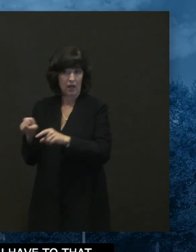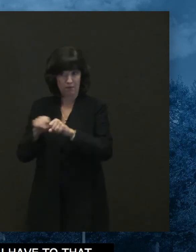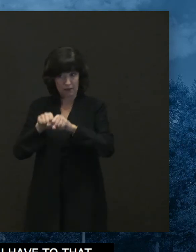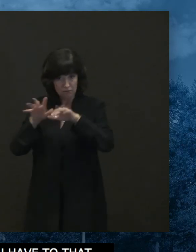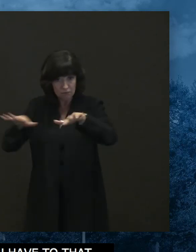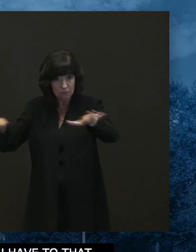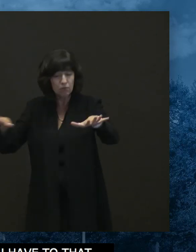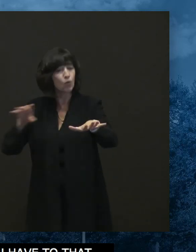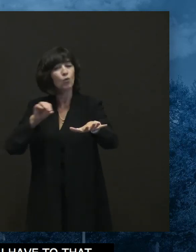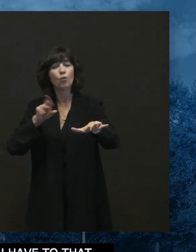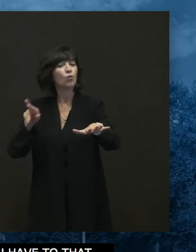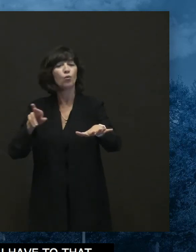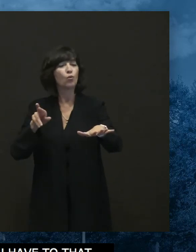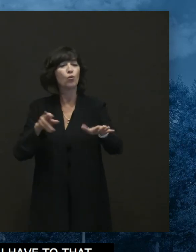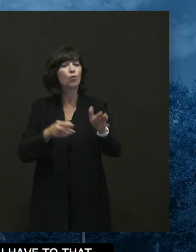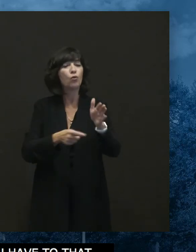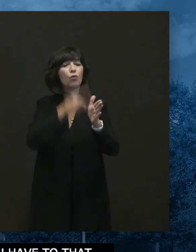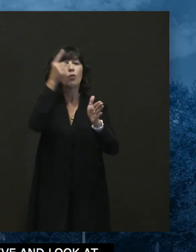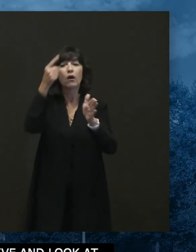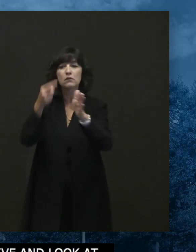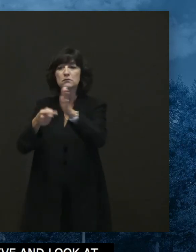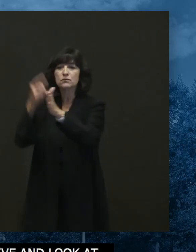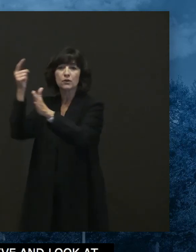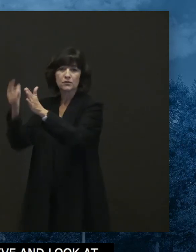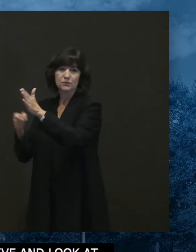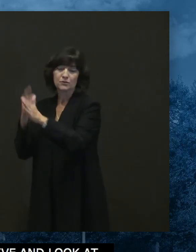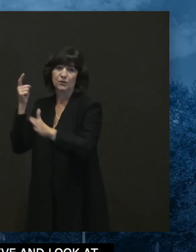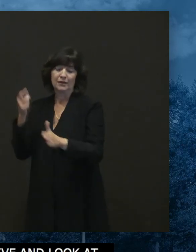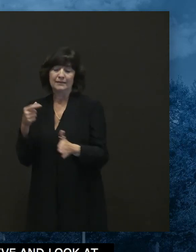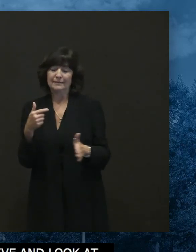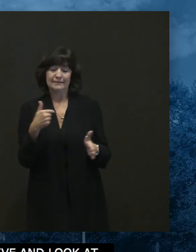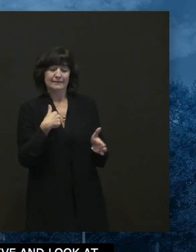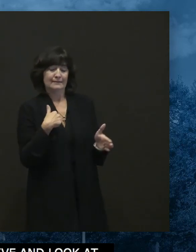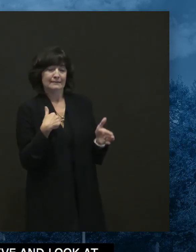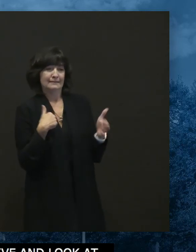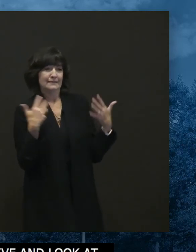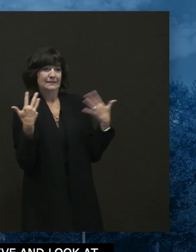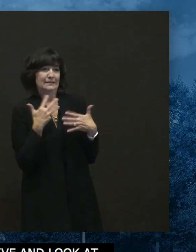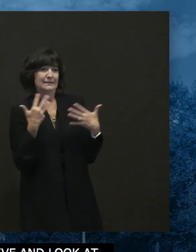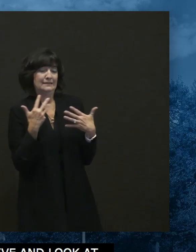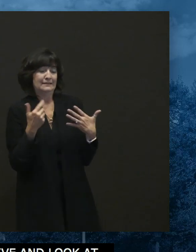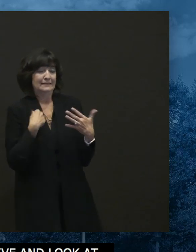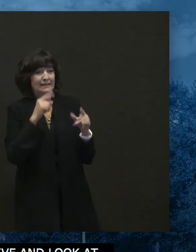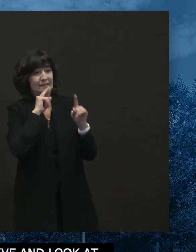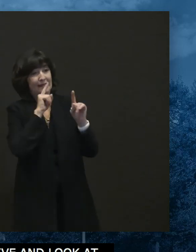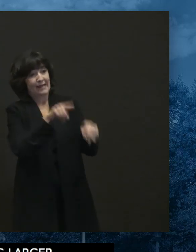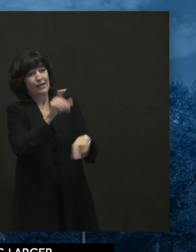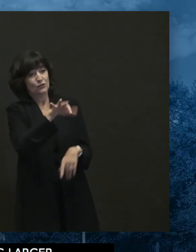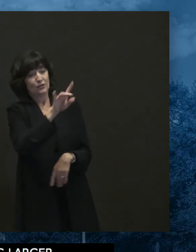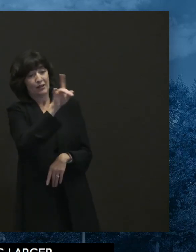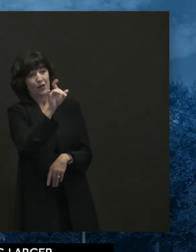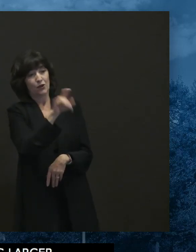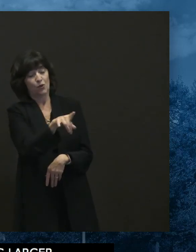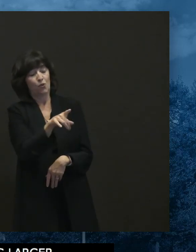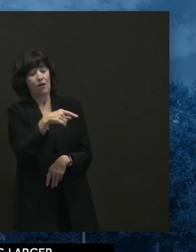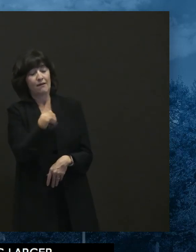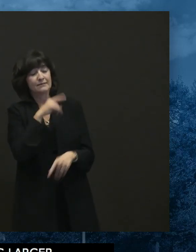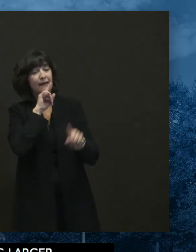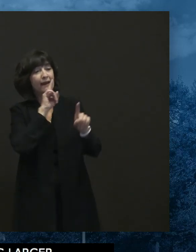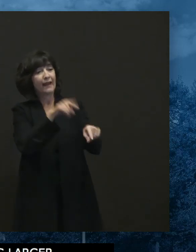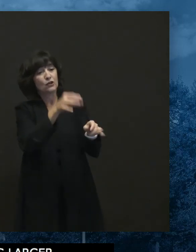So, hey, I don't want to go that direction. I guess to answer the question simply, but